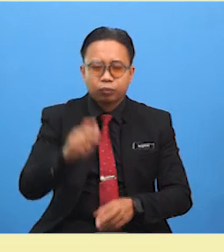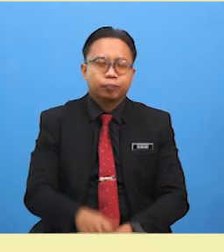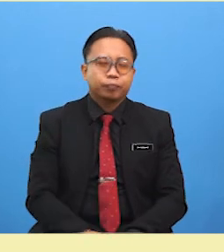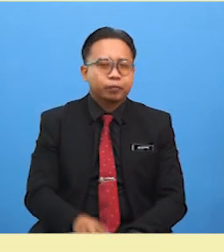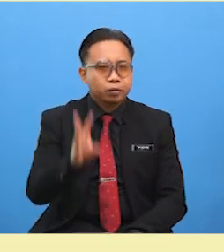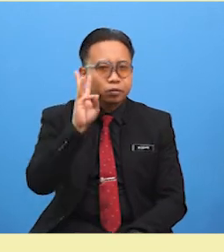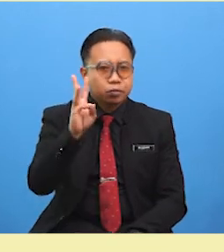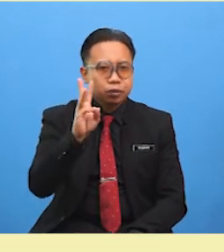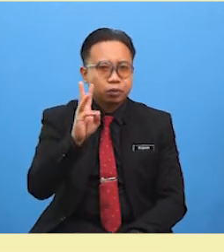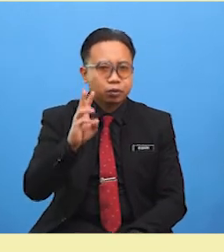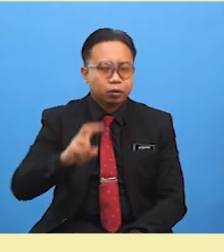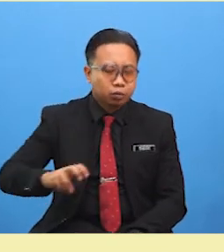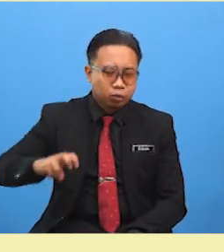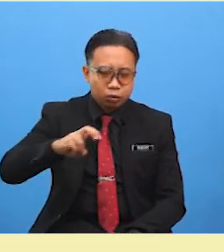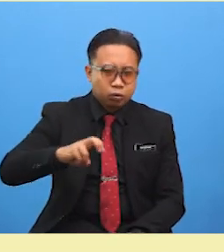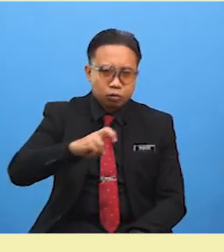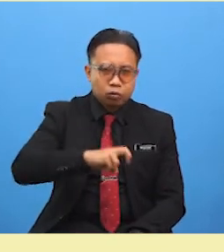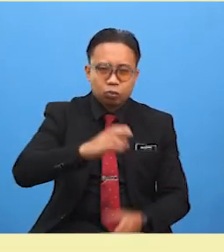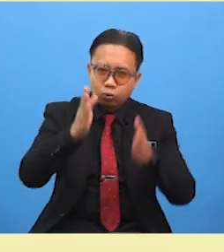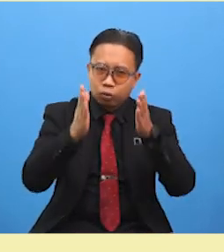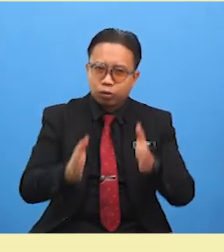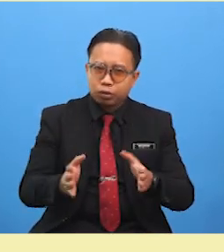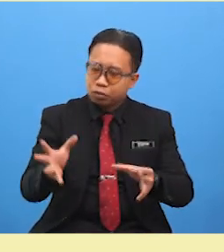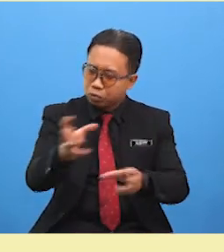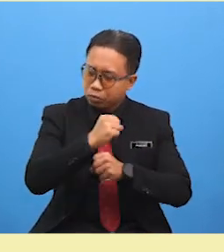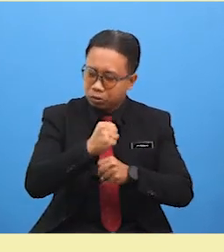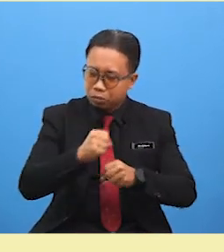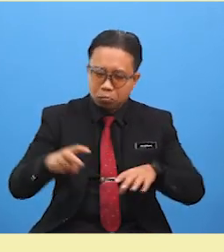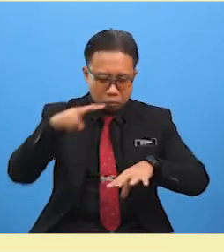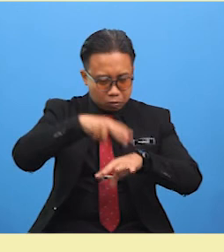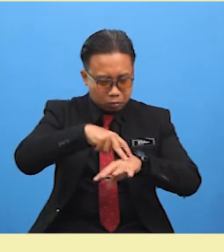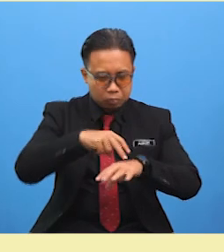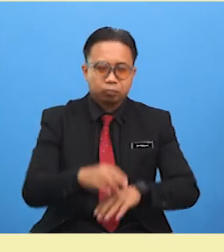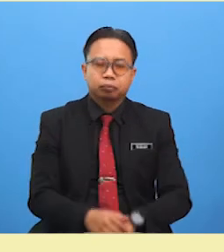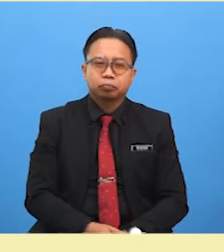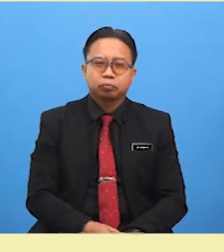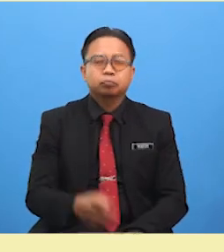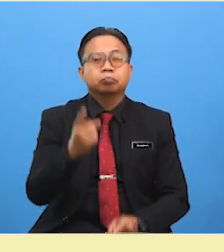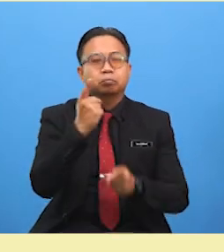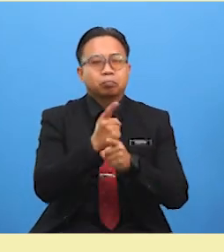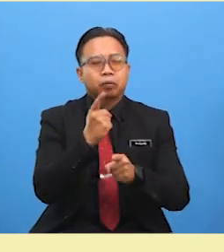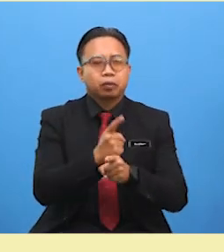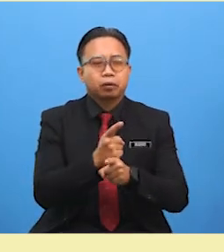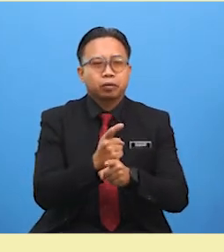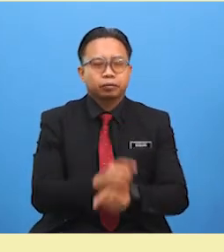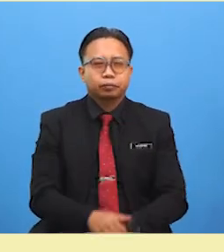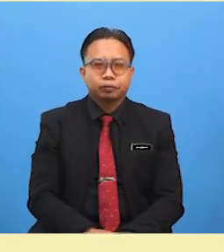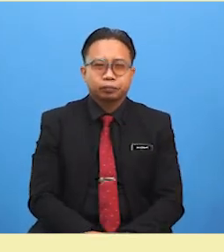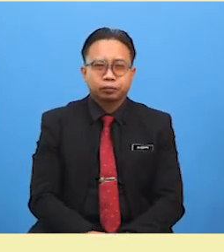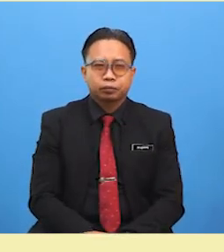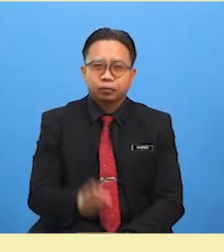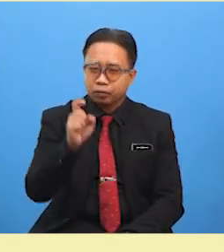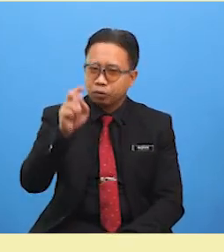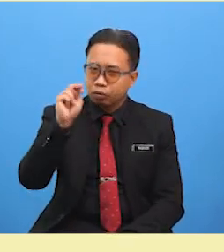And the sixth statement, tourists take it. Yes, this is the correct statement. So what you would have to do now